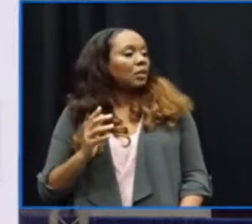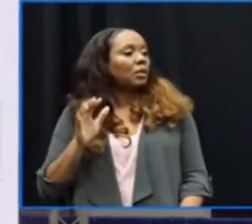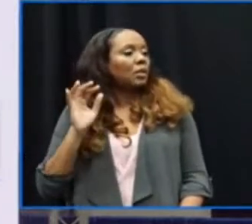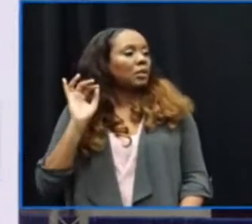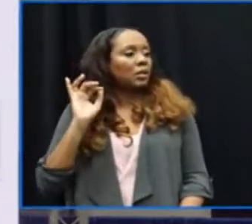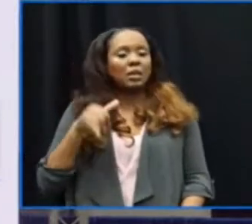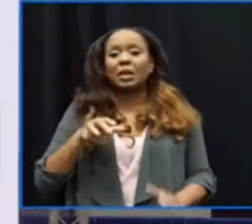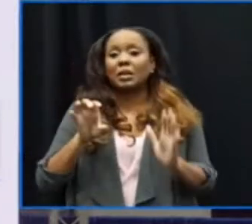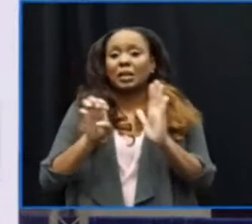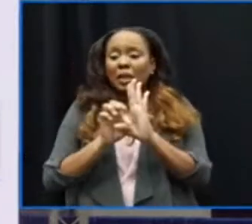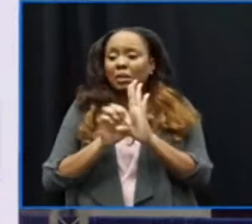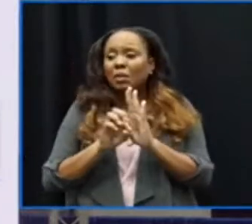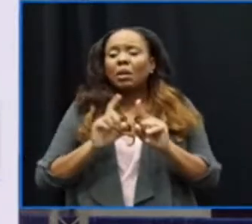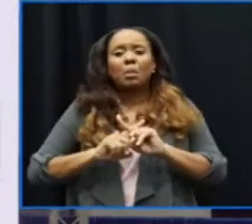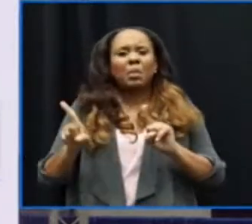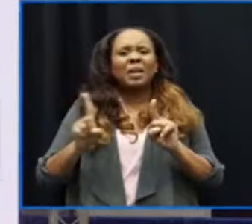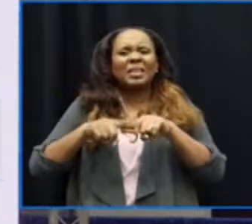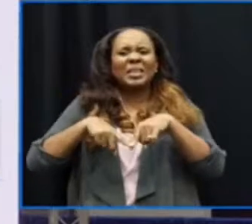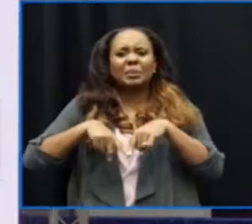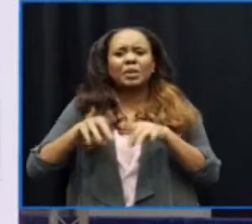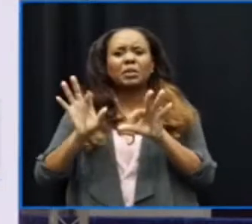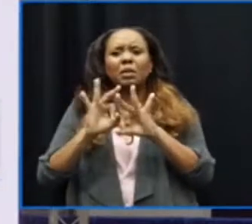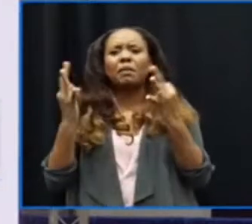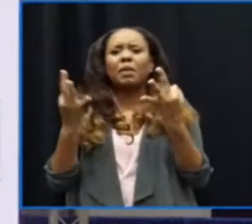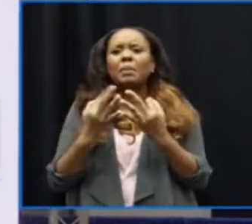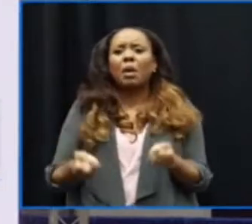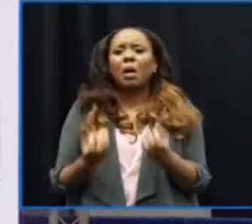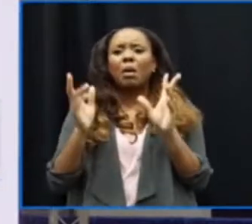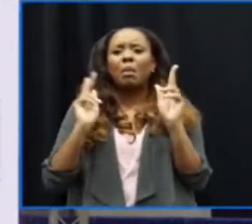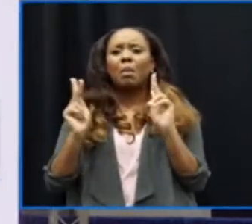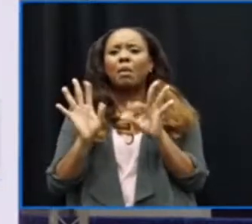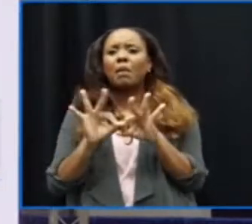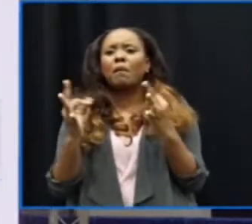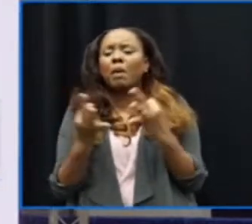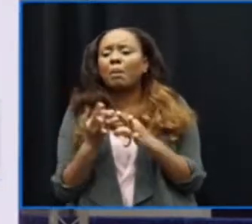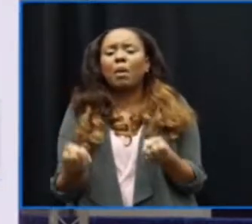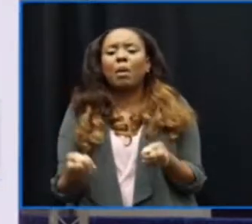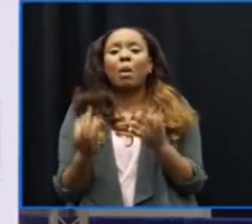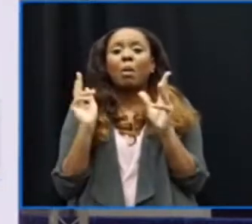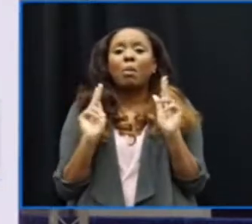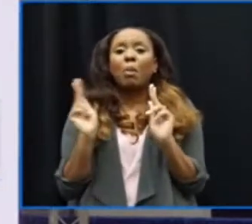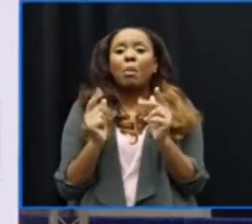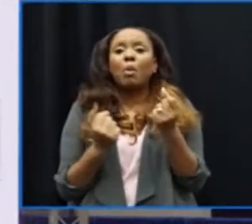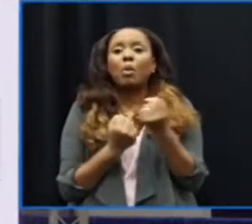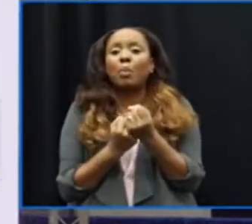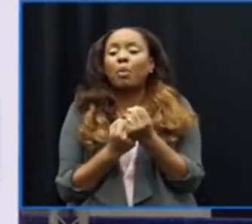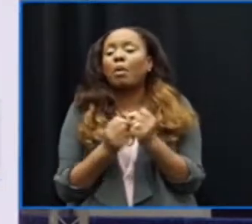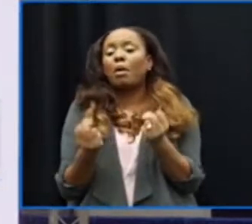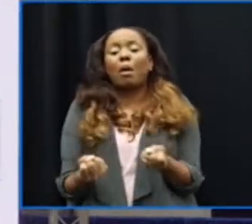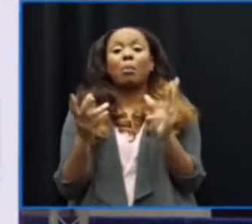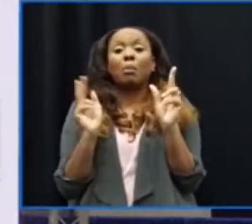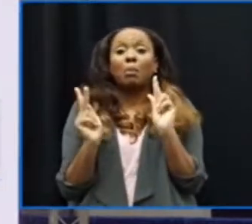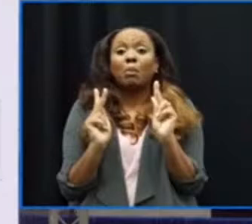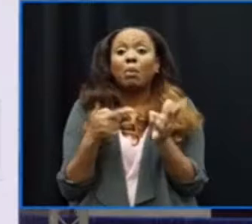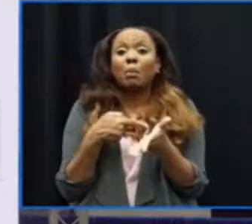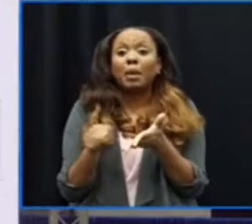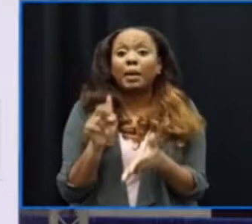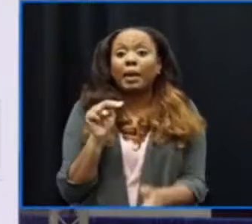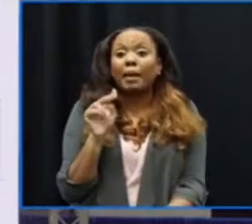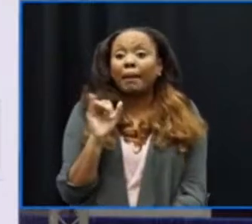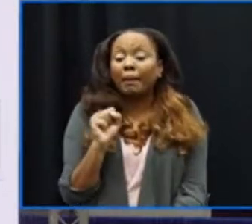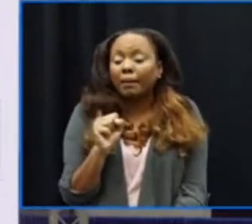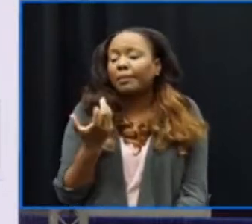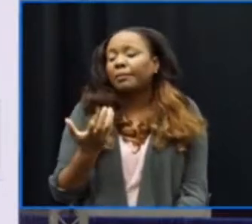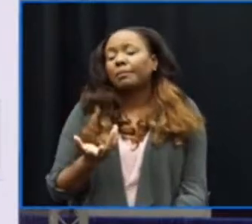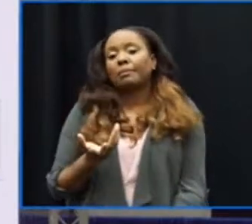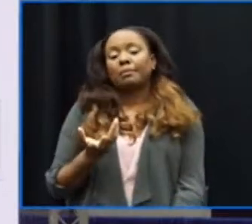about the family size, it becomes more difficult to take care of those who you're trying to support when you have smaller families or smaller generations